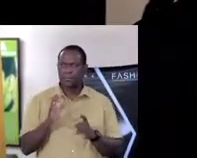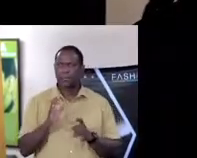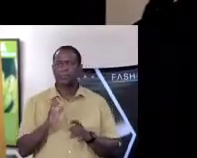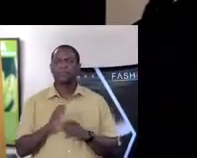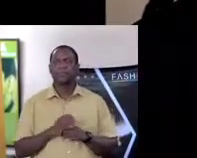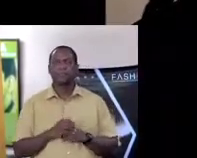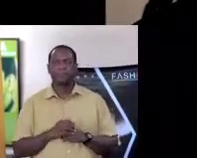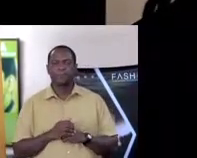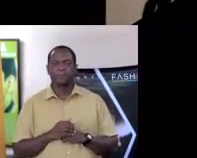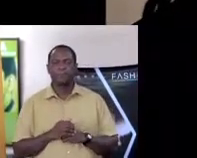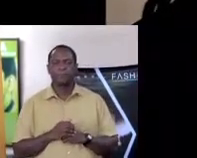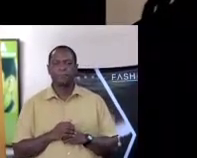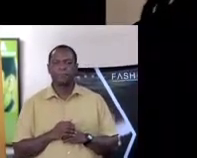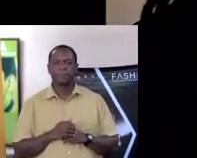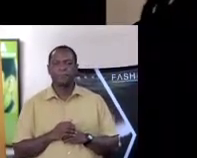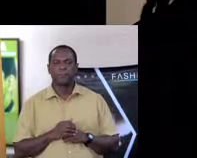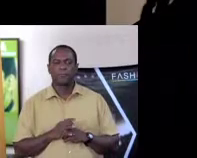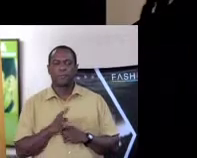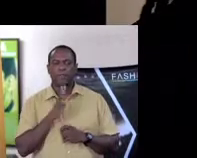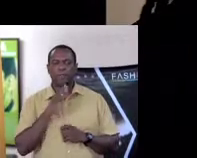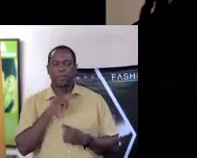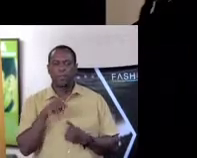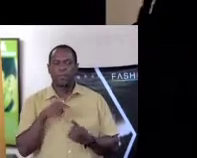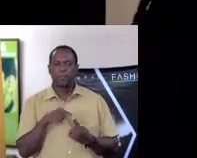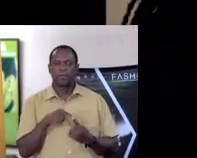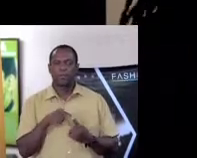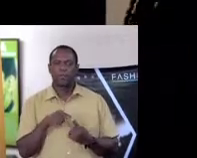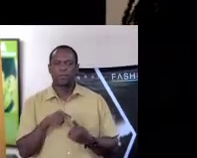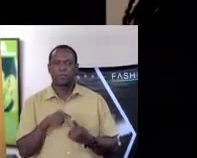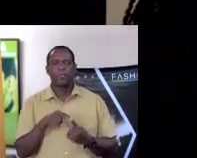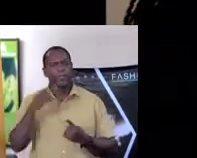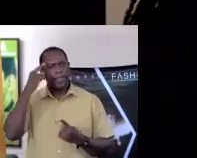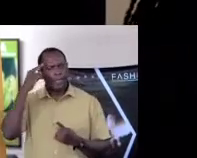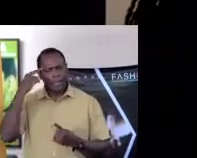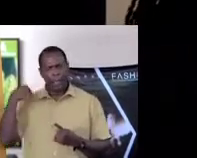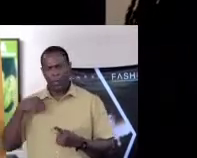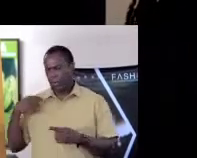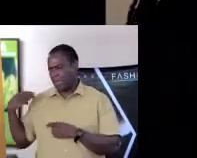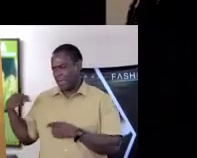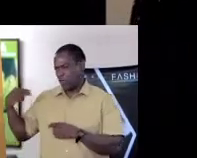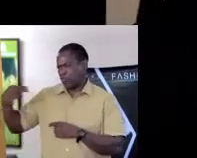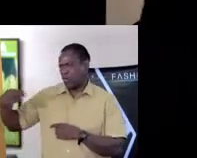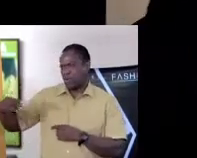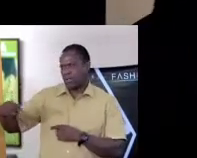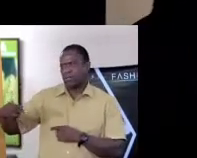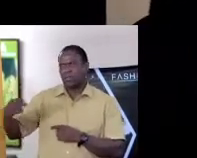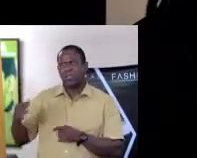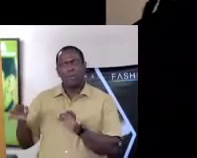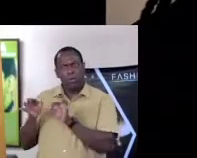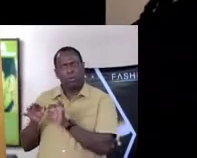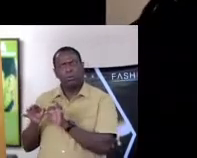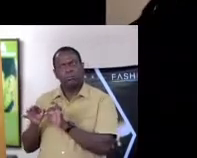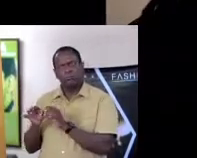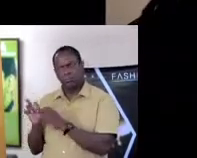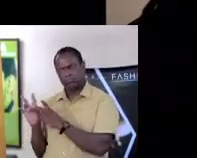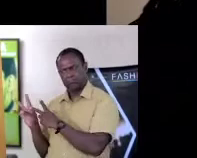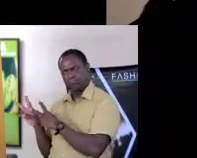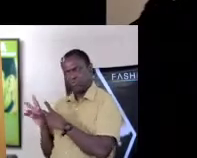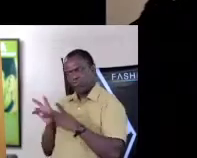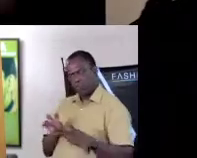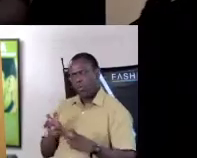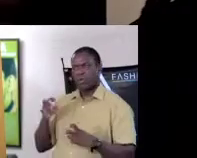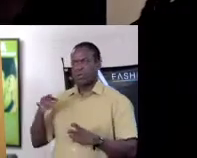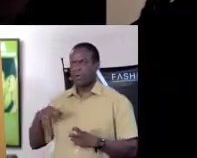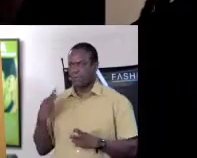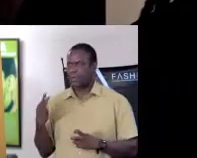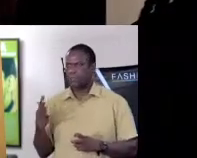about owning where we've come from, where we are, and where we're going, right? How